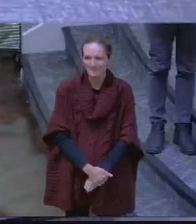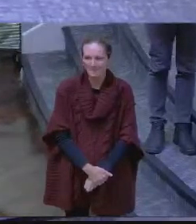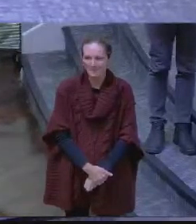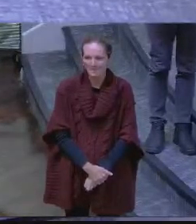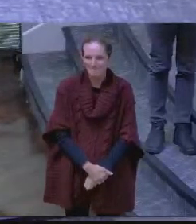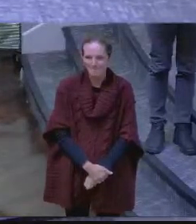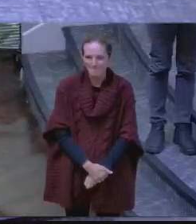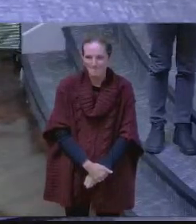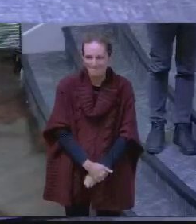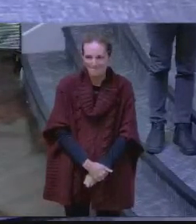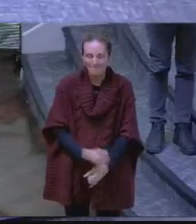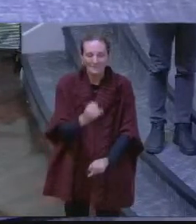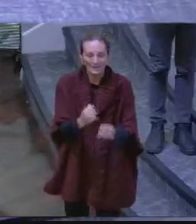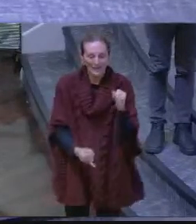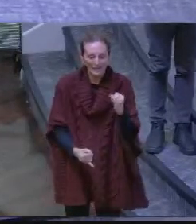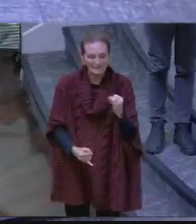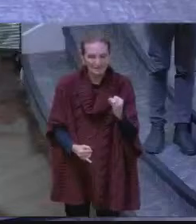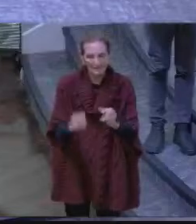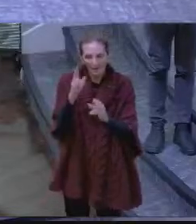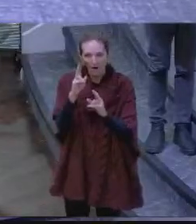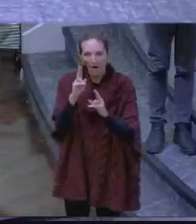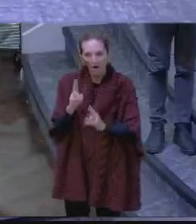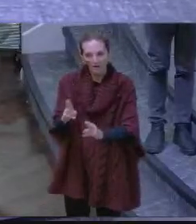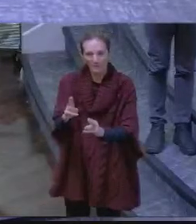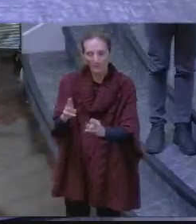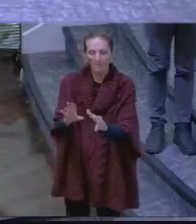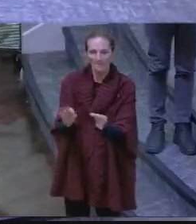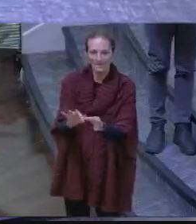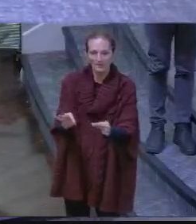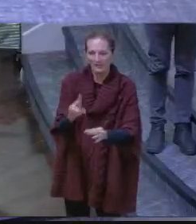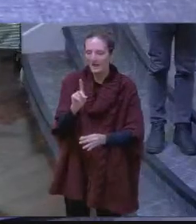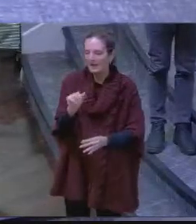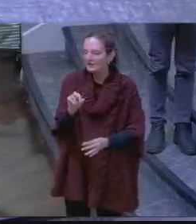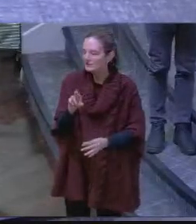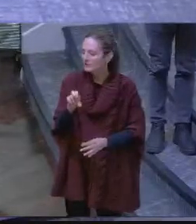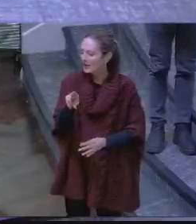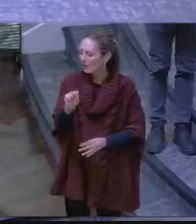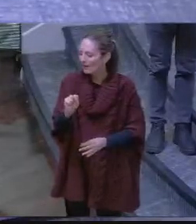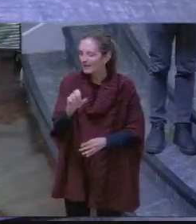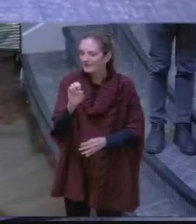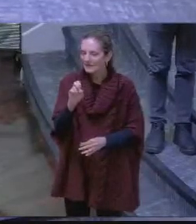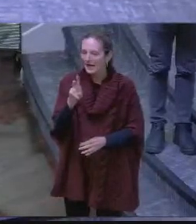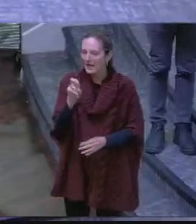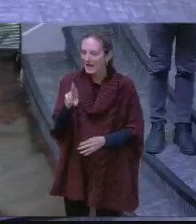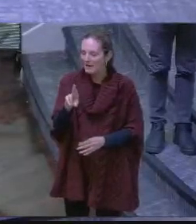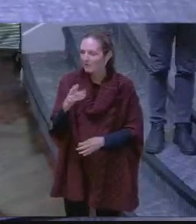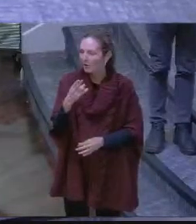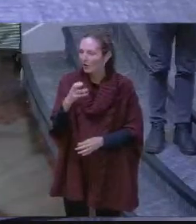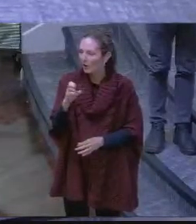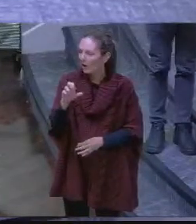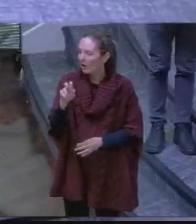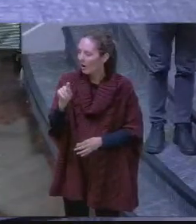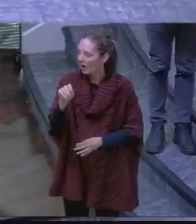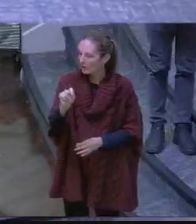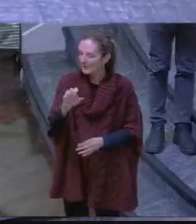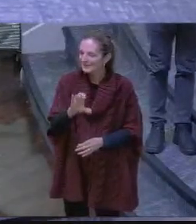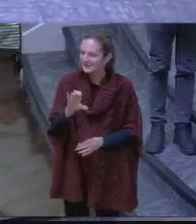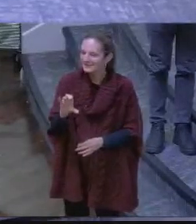And finally, honorable mention, Darius Eberhardt, 10th grade, CCSD Learning Center.